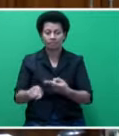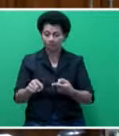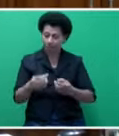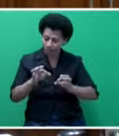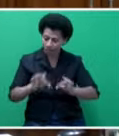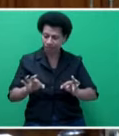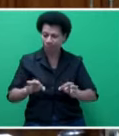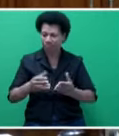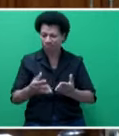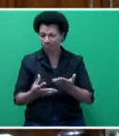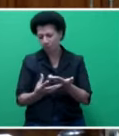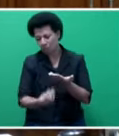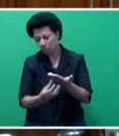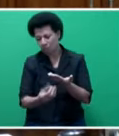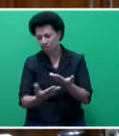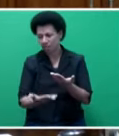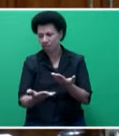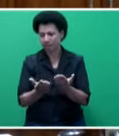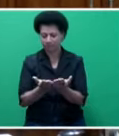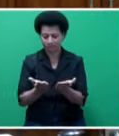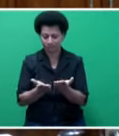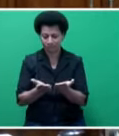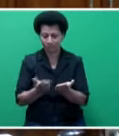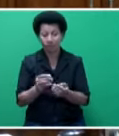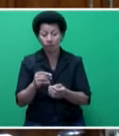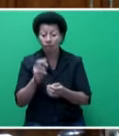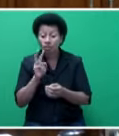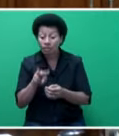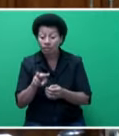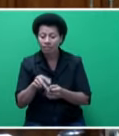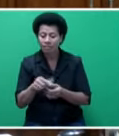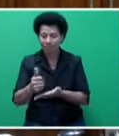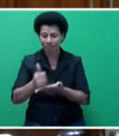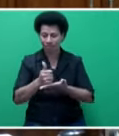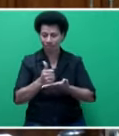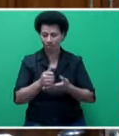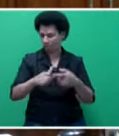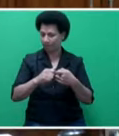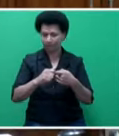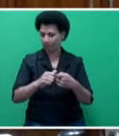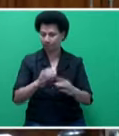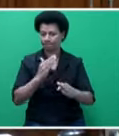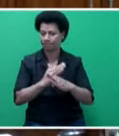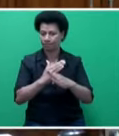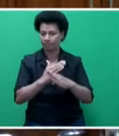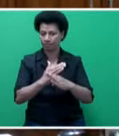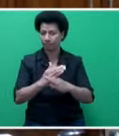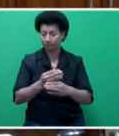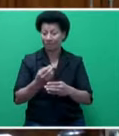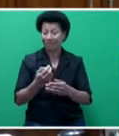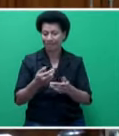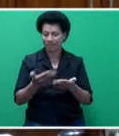from it. So we look forward to everybody's support in this. We also would like to say to all the manufacturers that we've given a 7-month